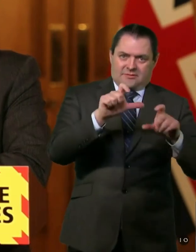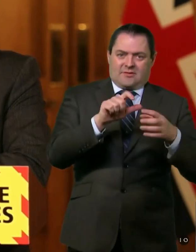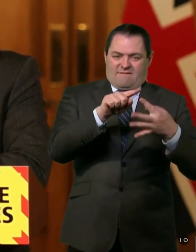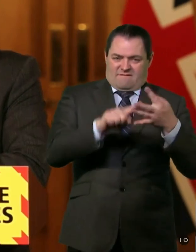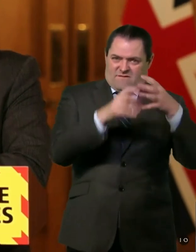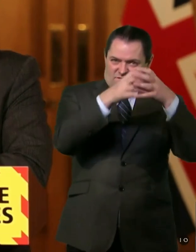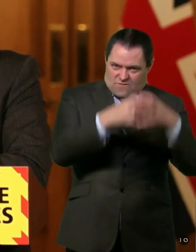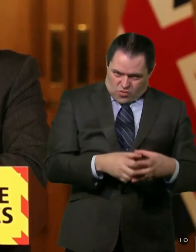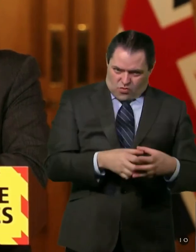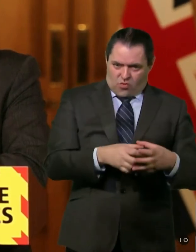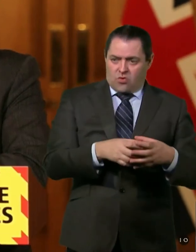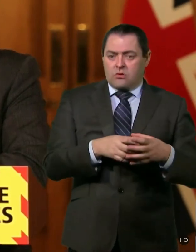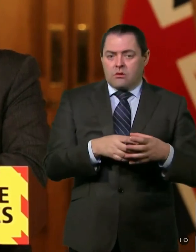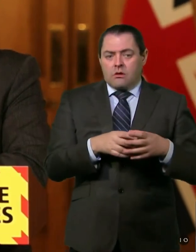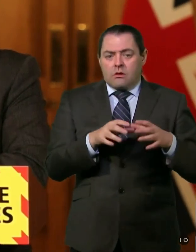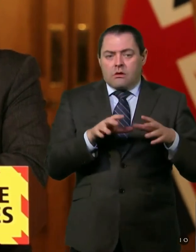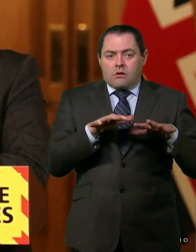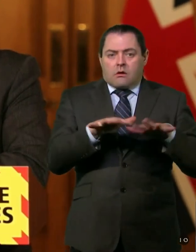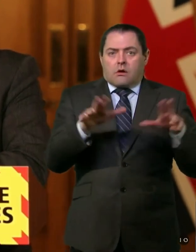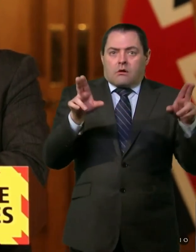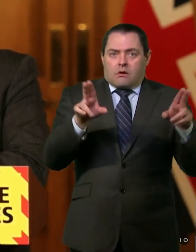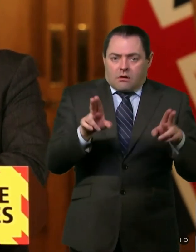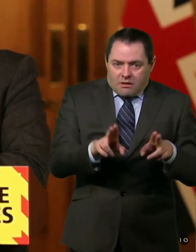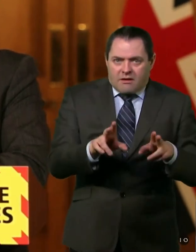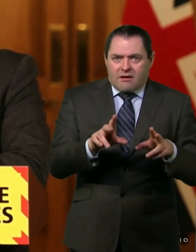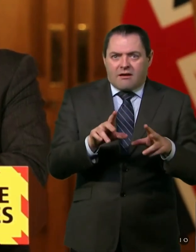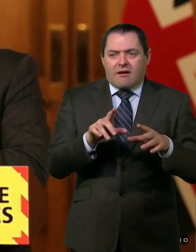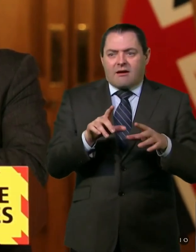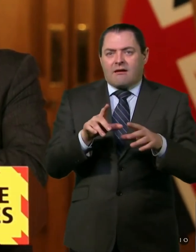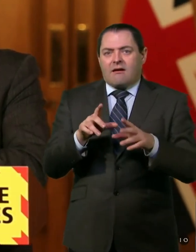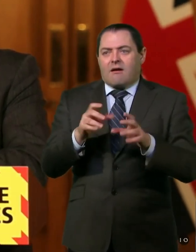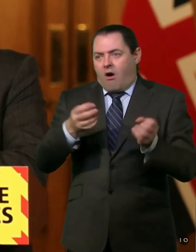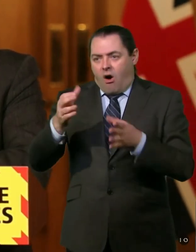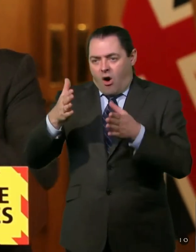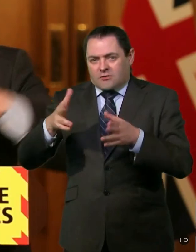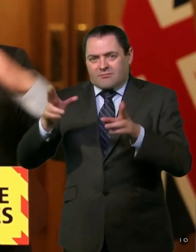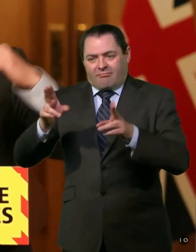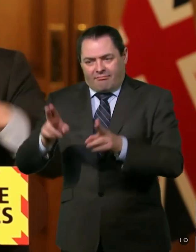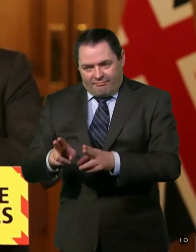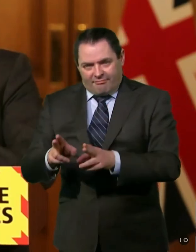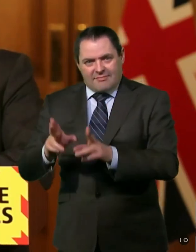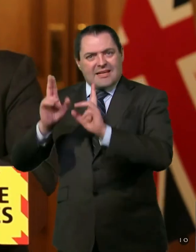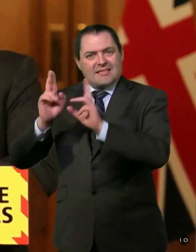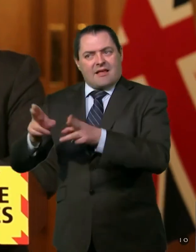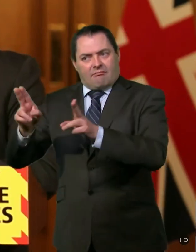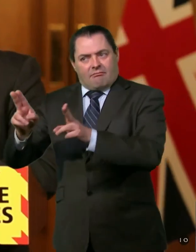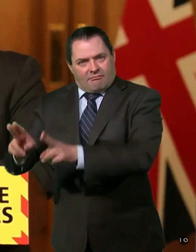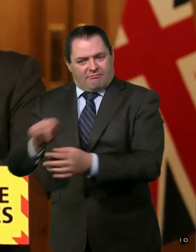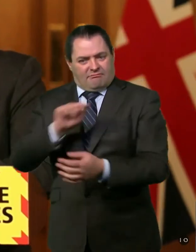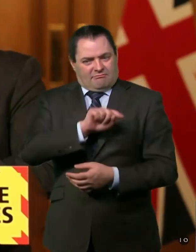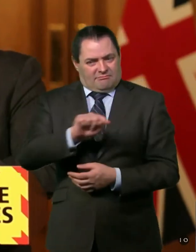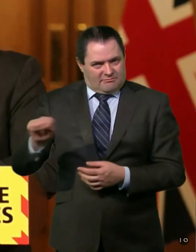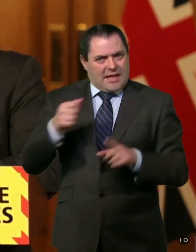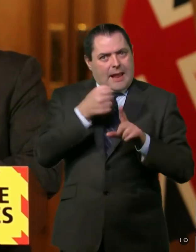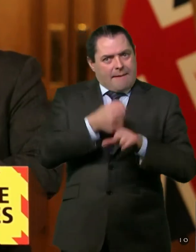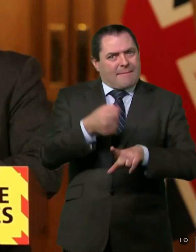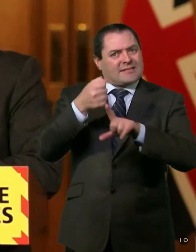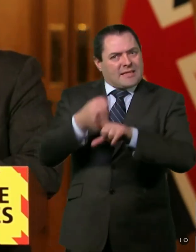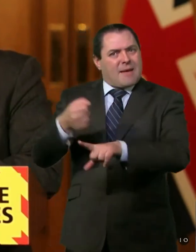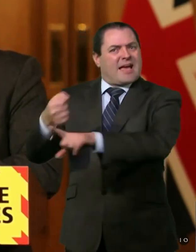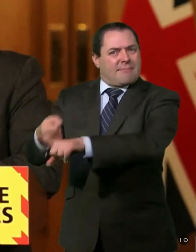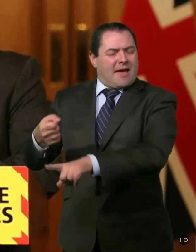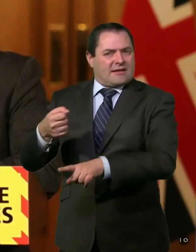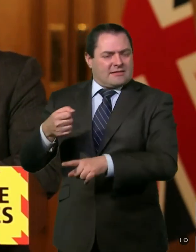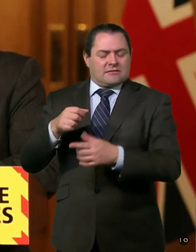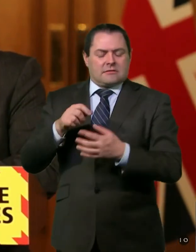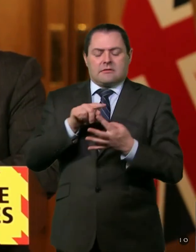it currently is. We have to see evidence of, that those graphs are coming down and that we're making progress. The